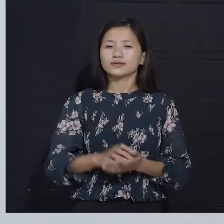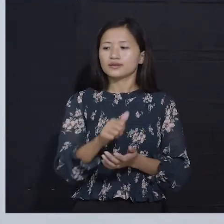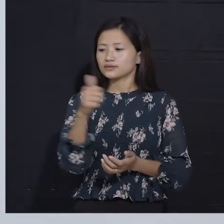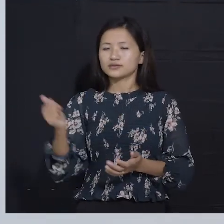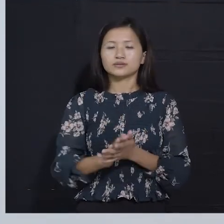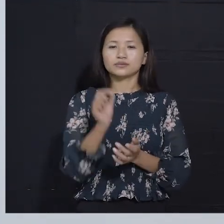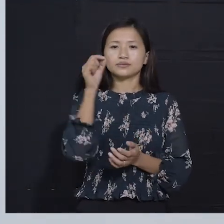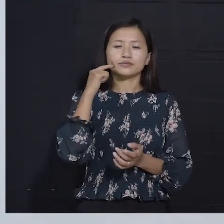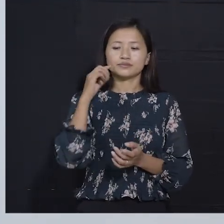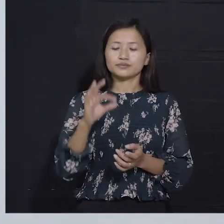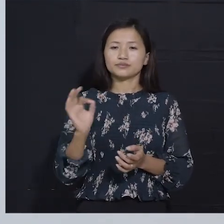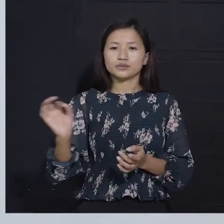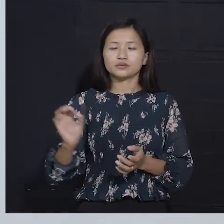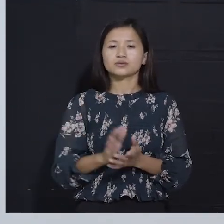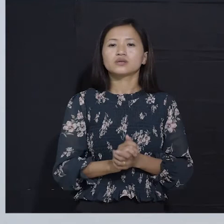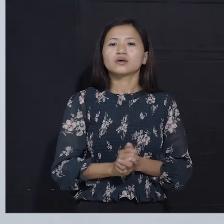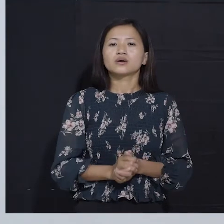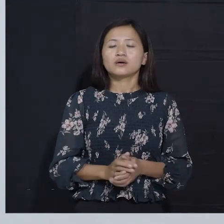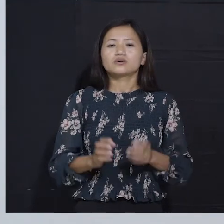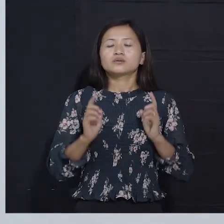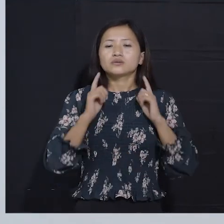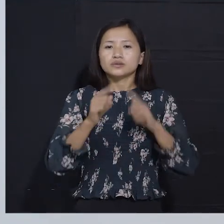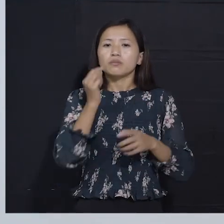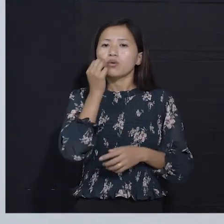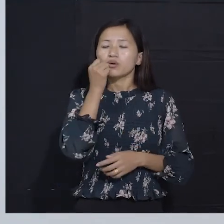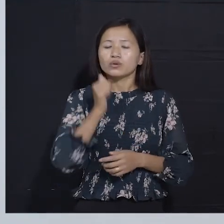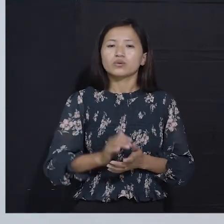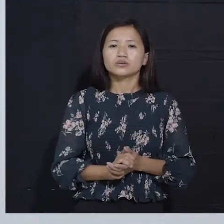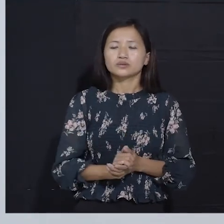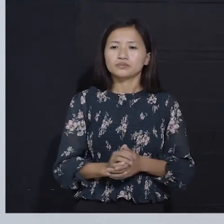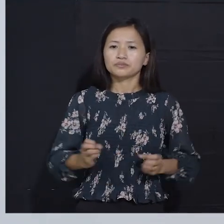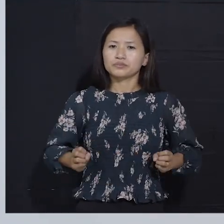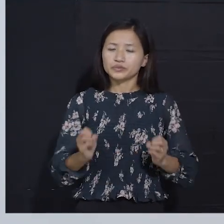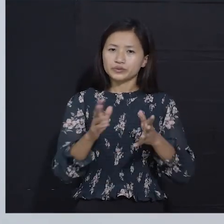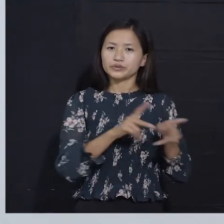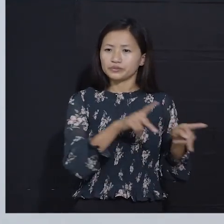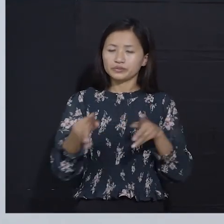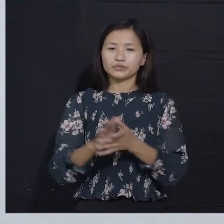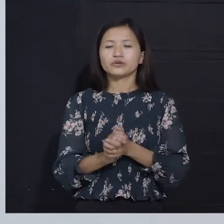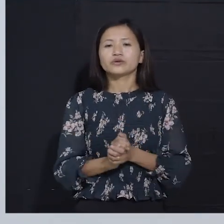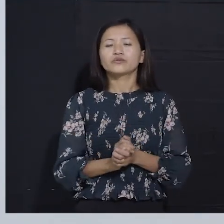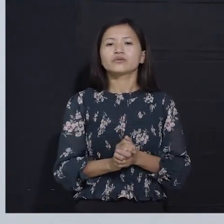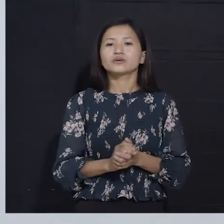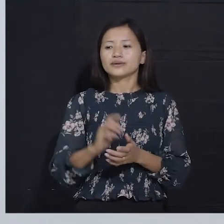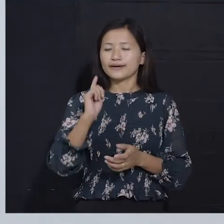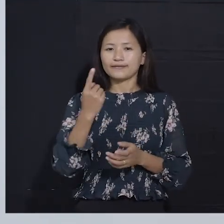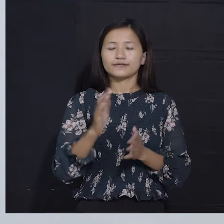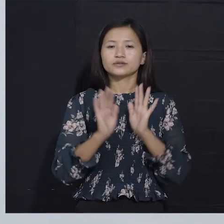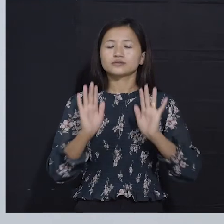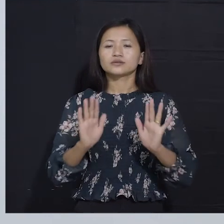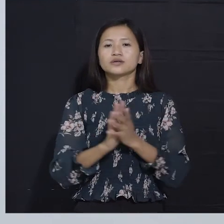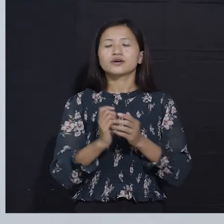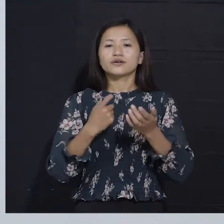from a friend. And so this boy was well prepared. He also had a sharp knife with him on his waist. So when the dog